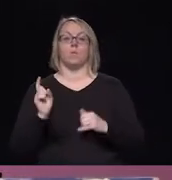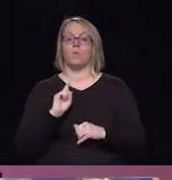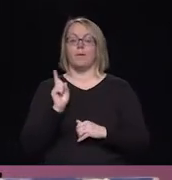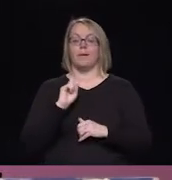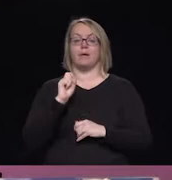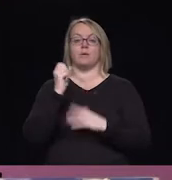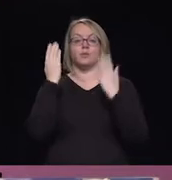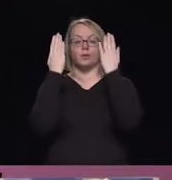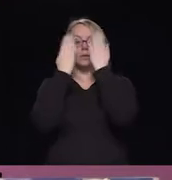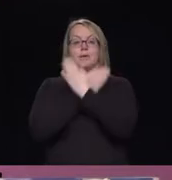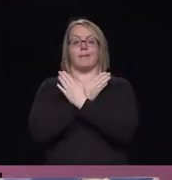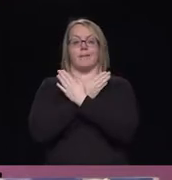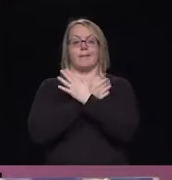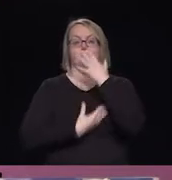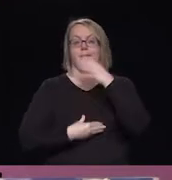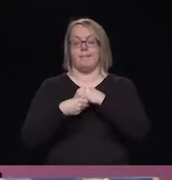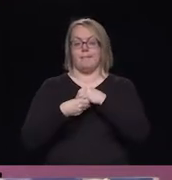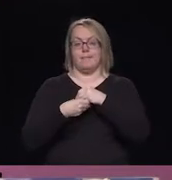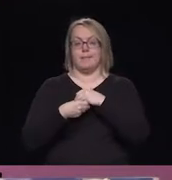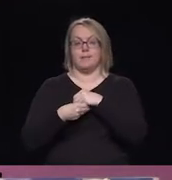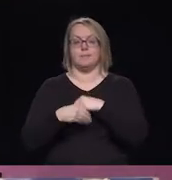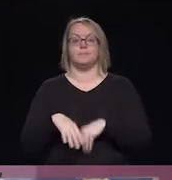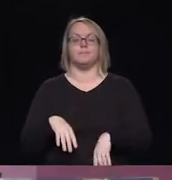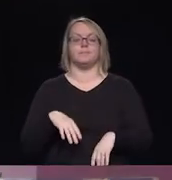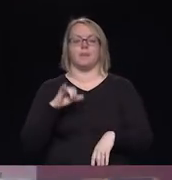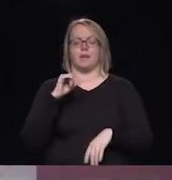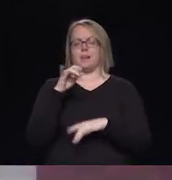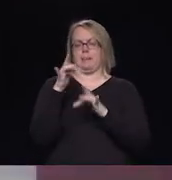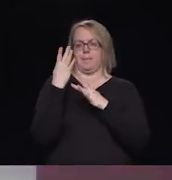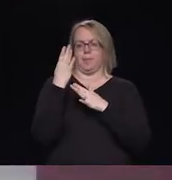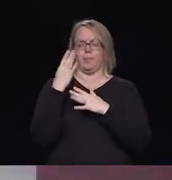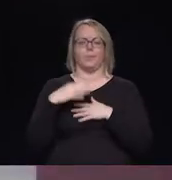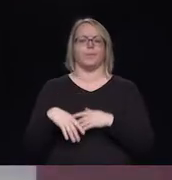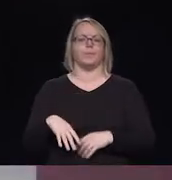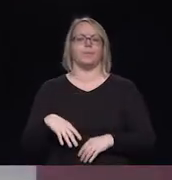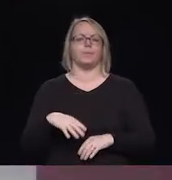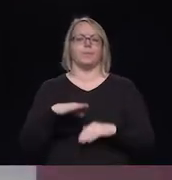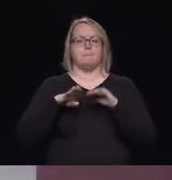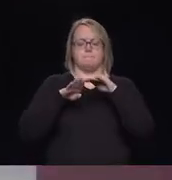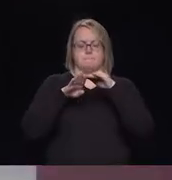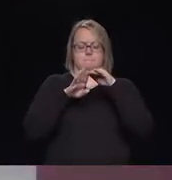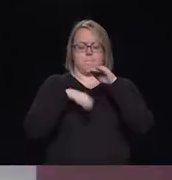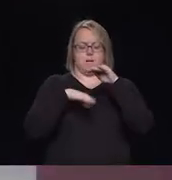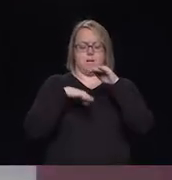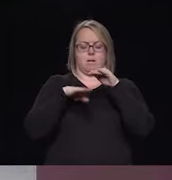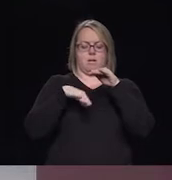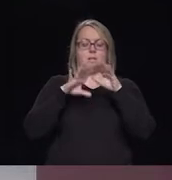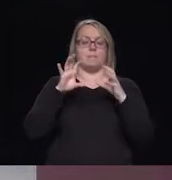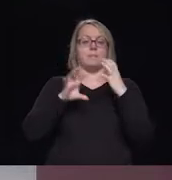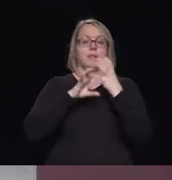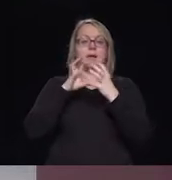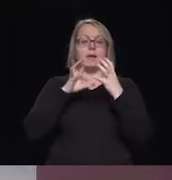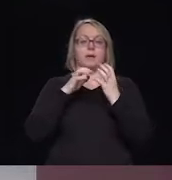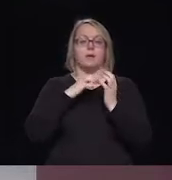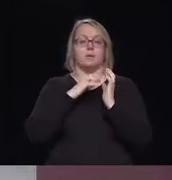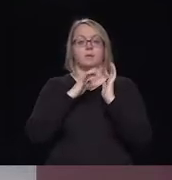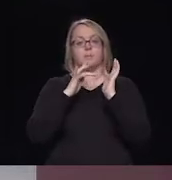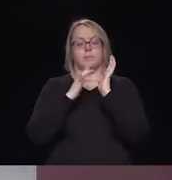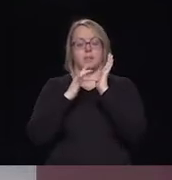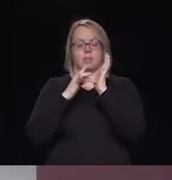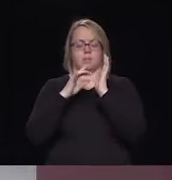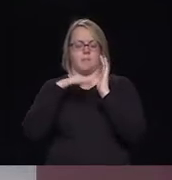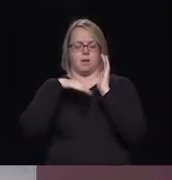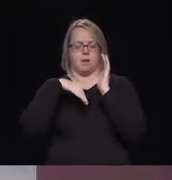of the clouds. We're going to leave the top part nice and bright. We're going to go to the lower or middle section.